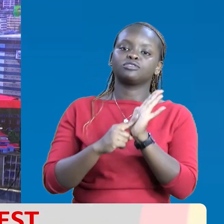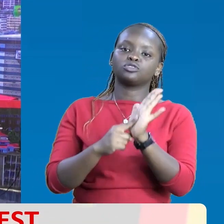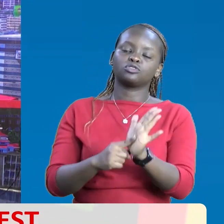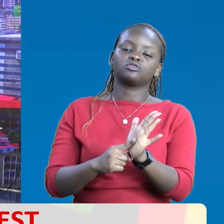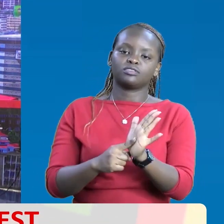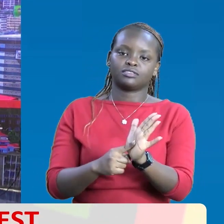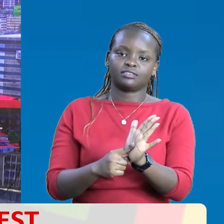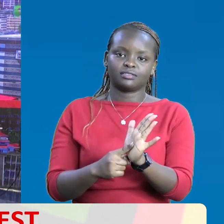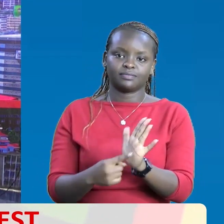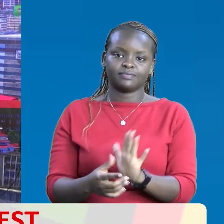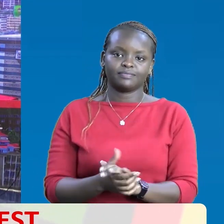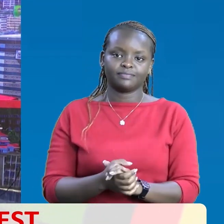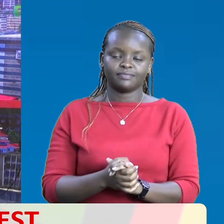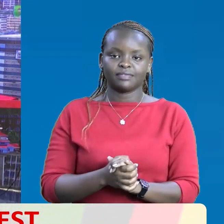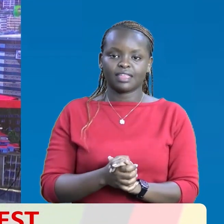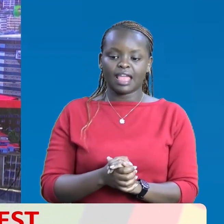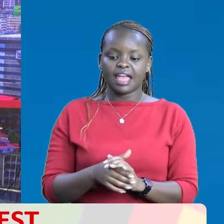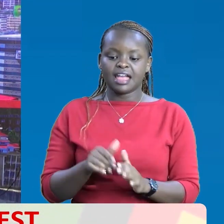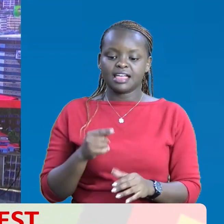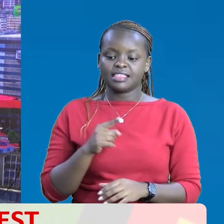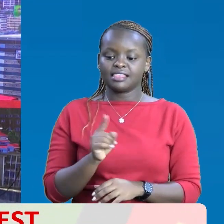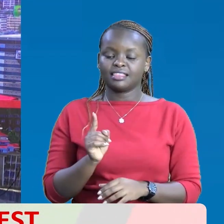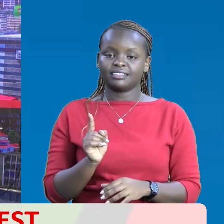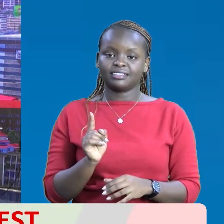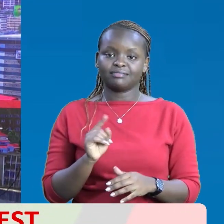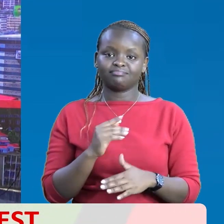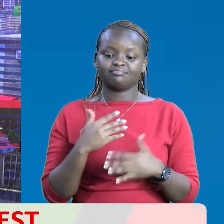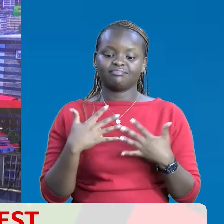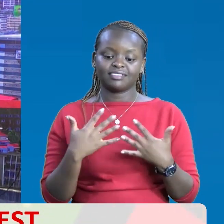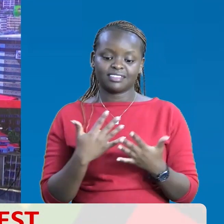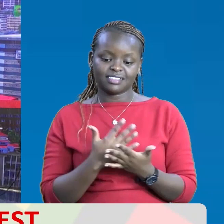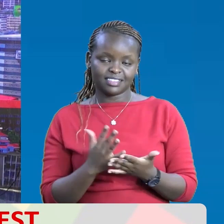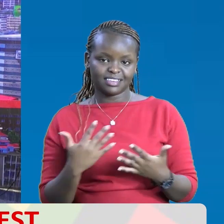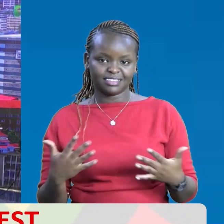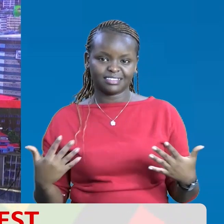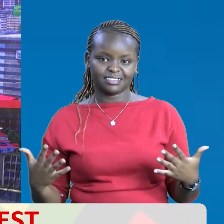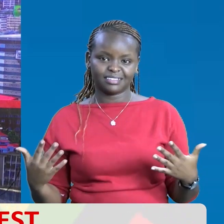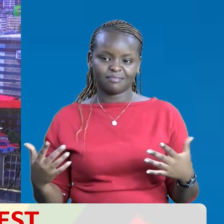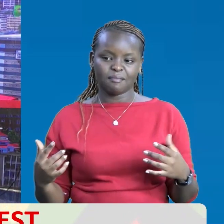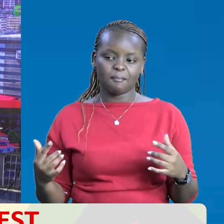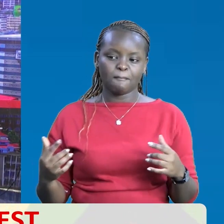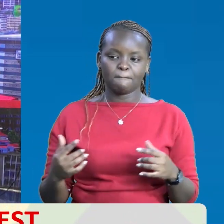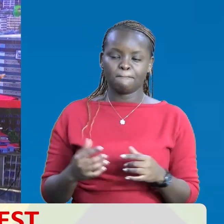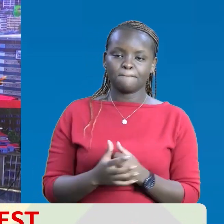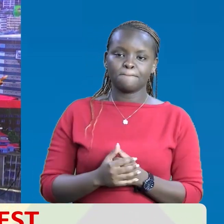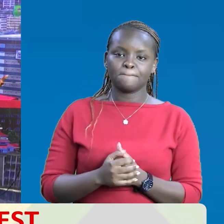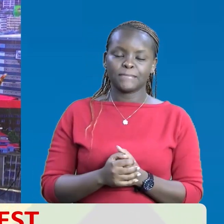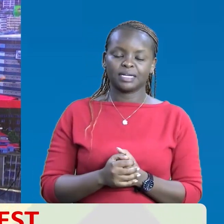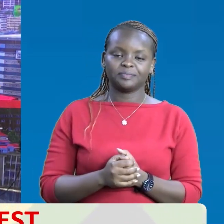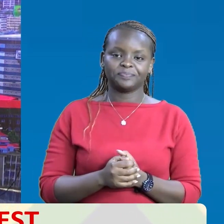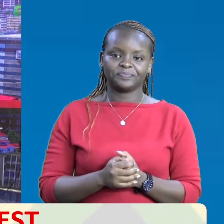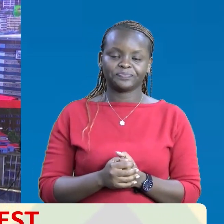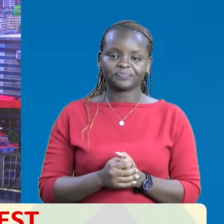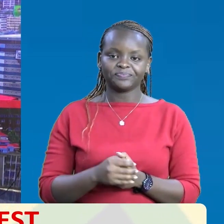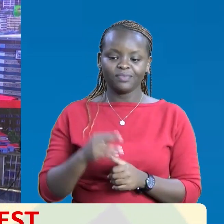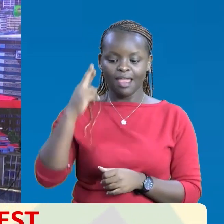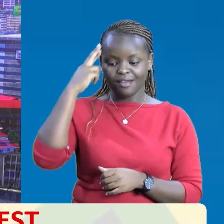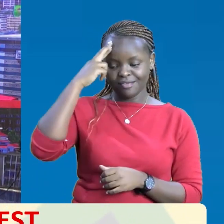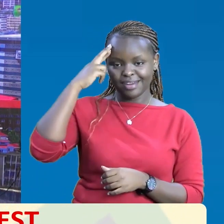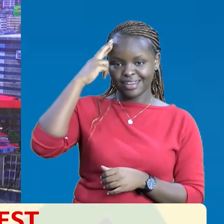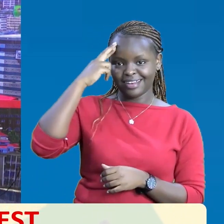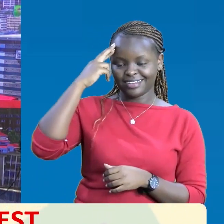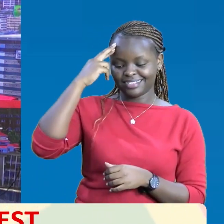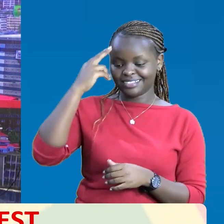pale nje. Kabisa. Na unapata hizi ndio vitu zinakuja unaani kama everyone is coming against you. And when you realize it's just about